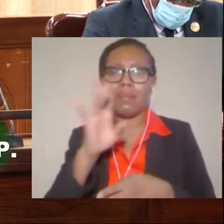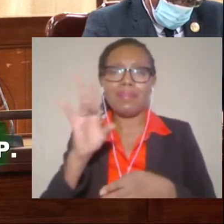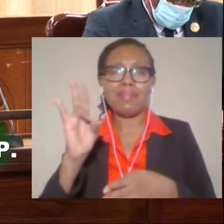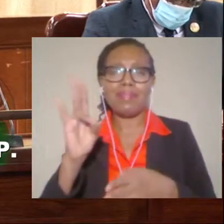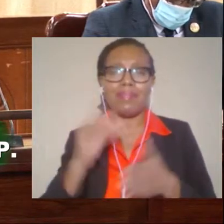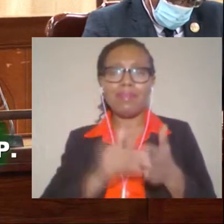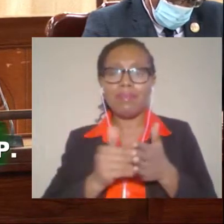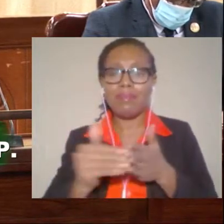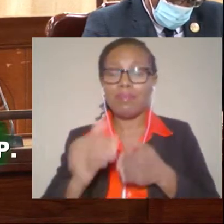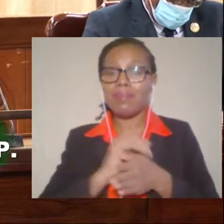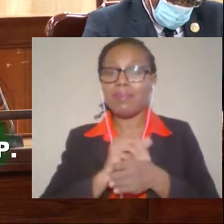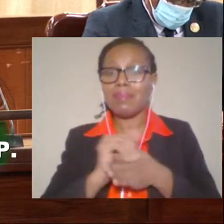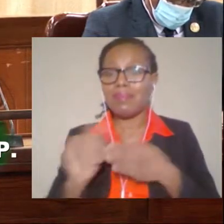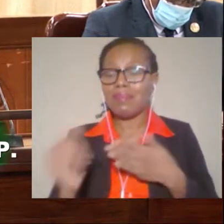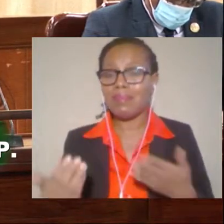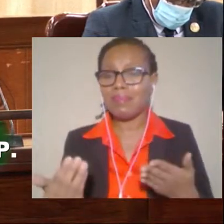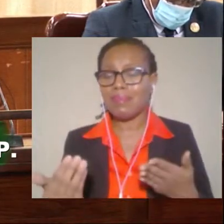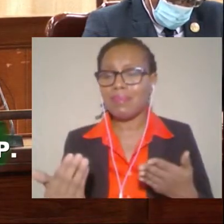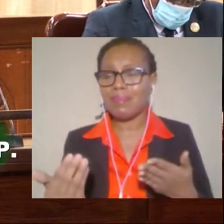while the Minister of Health